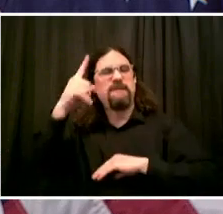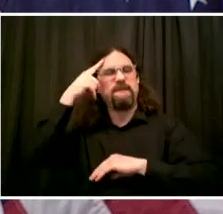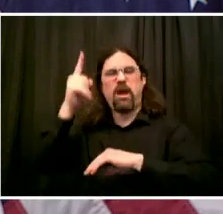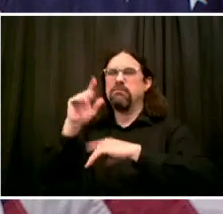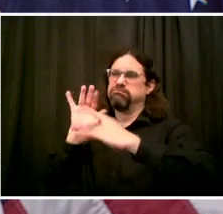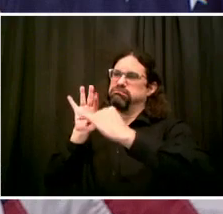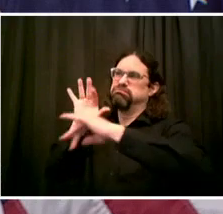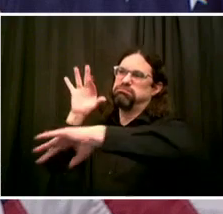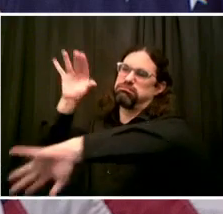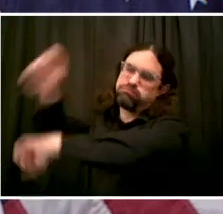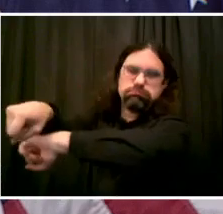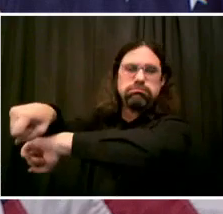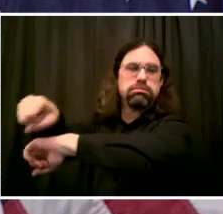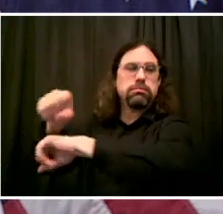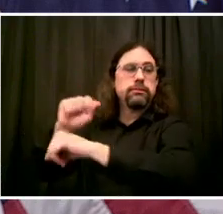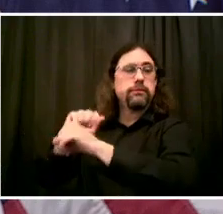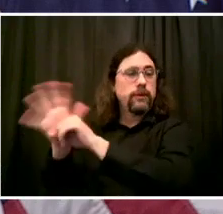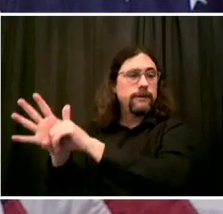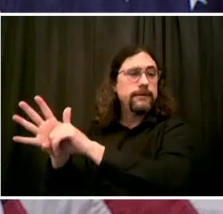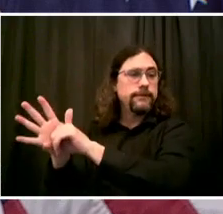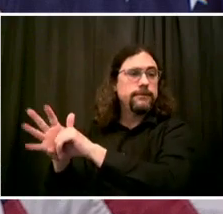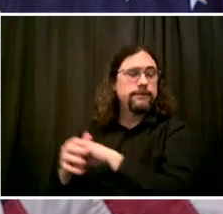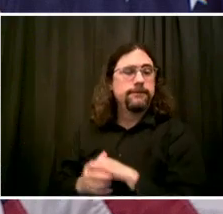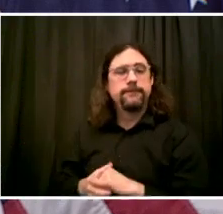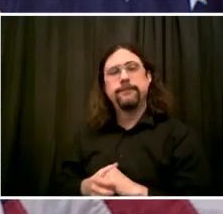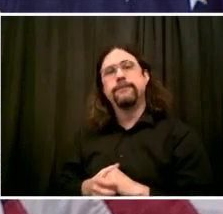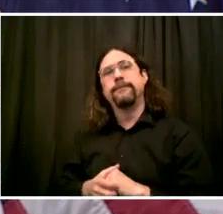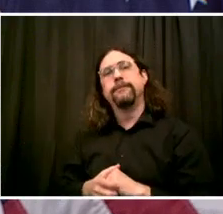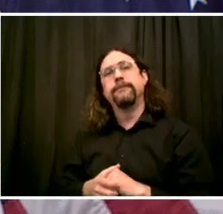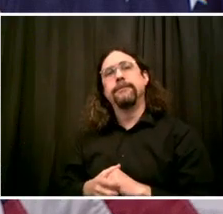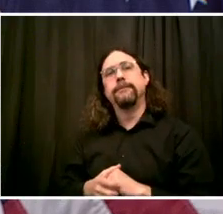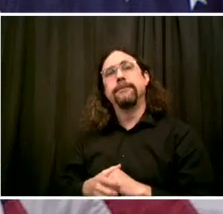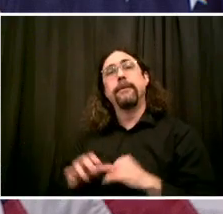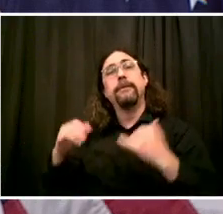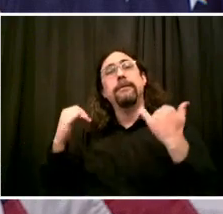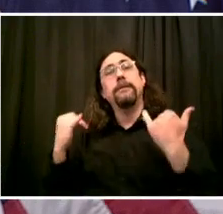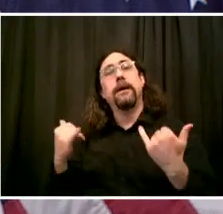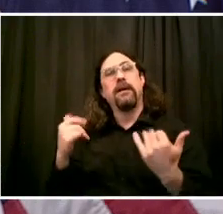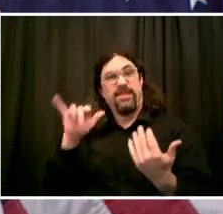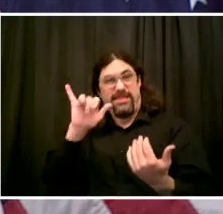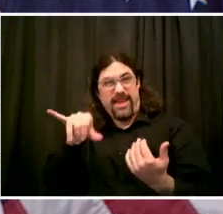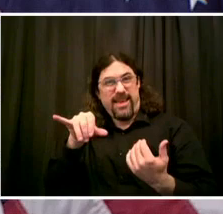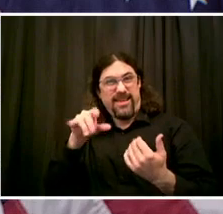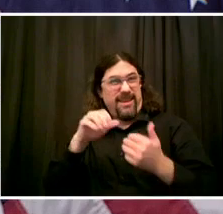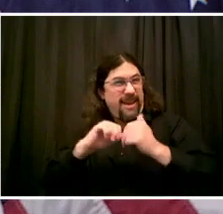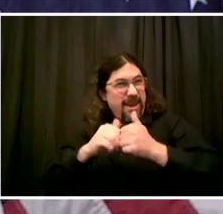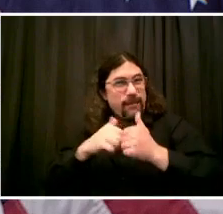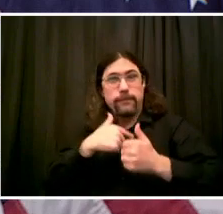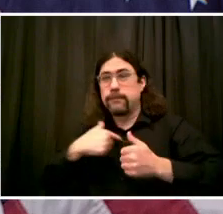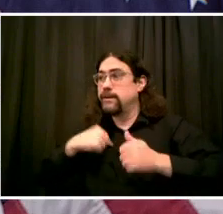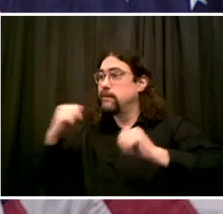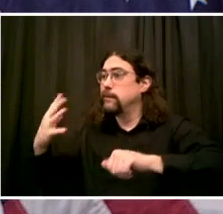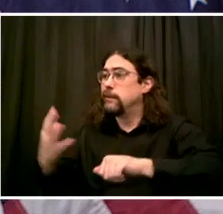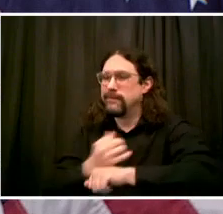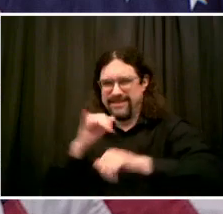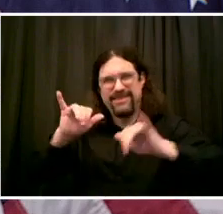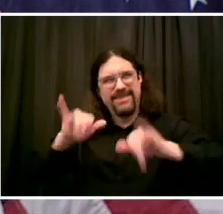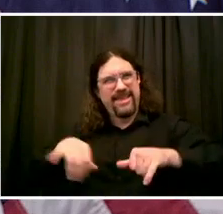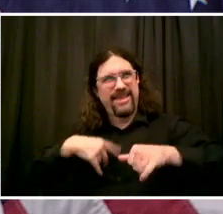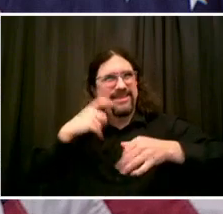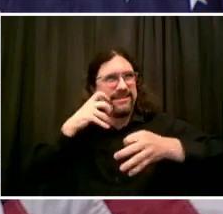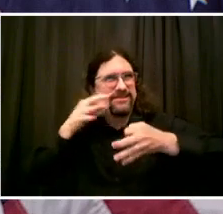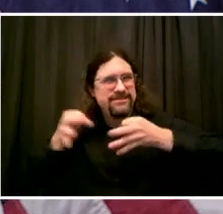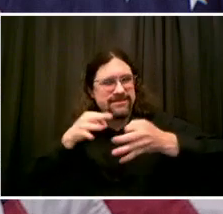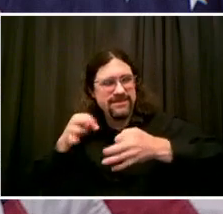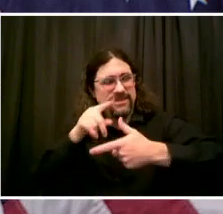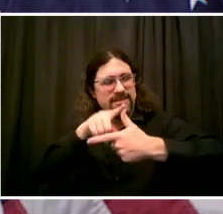the characteristics of going on the offensive. These are the characteristics of being able to move forward in a coordinated way to beat back